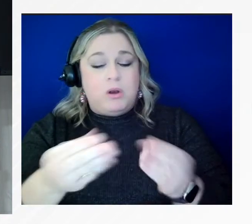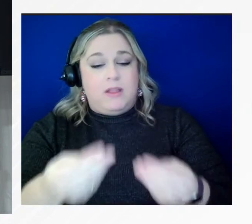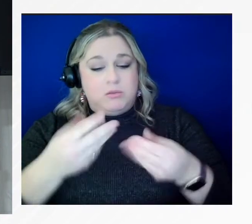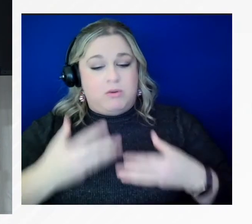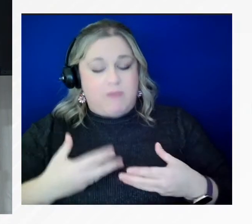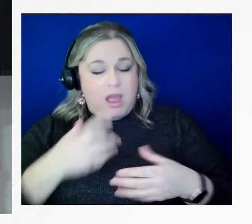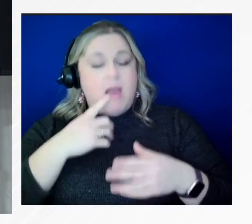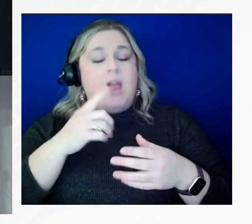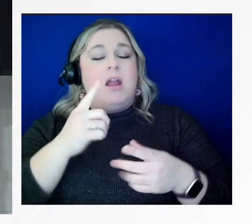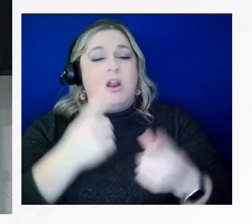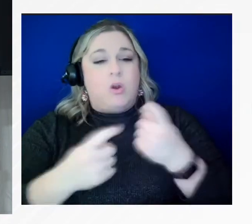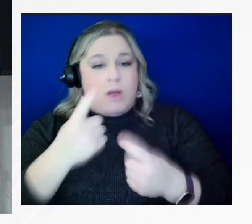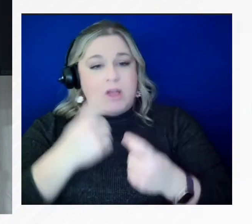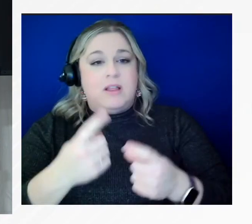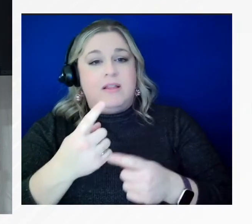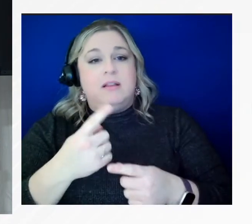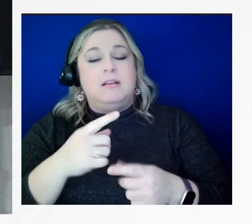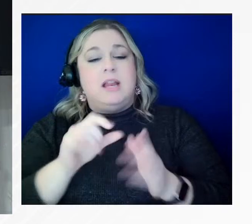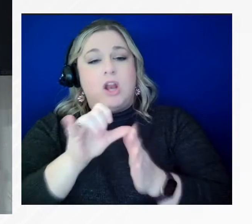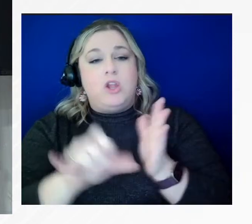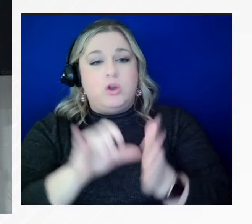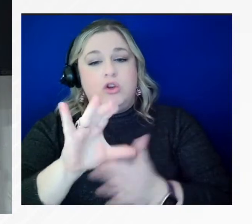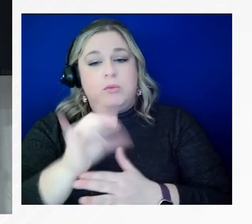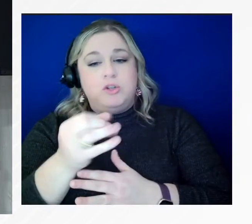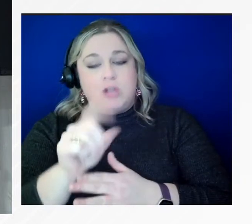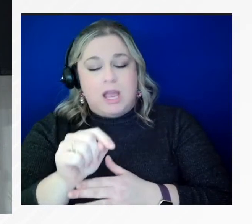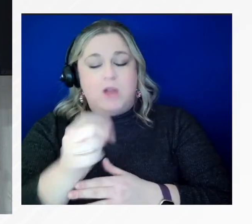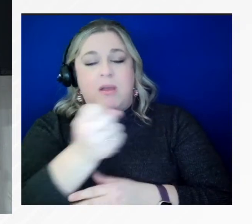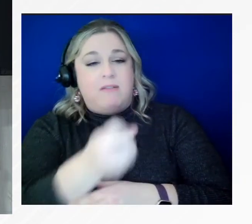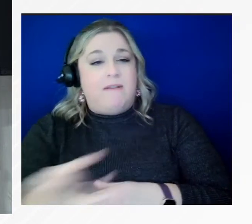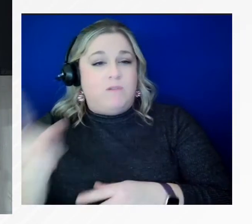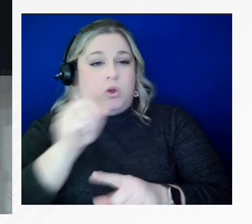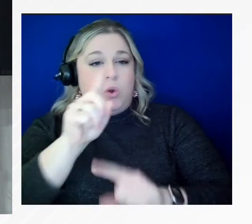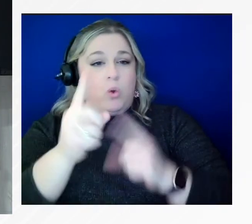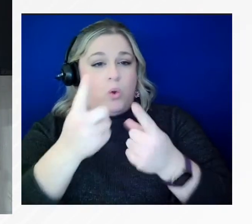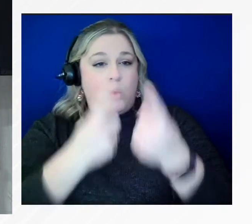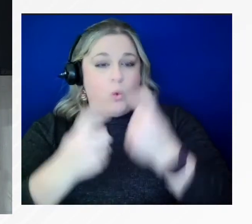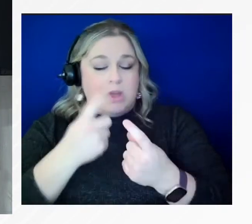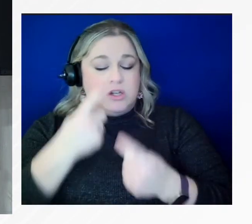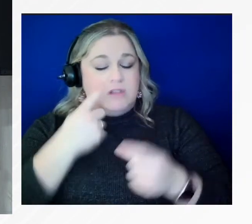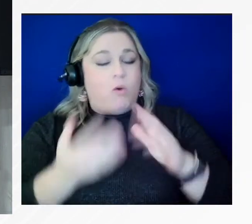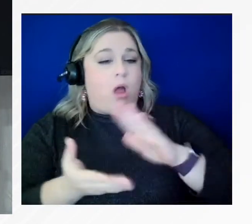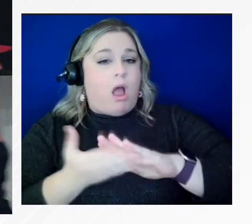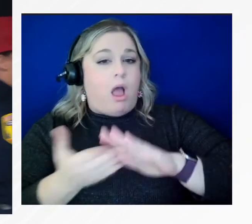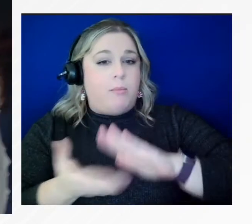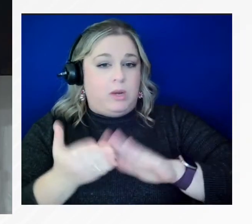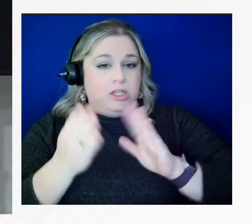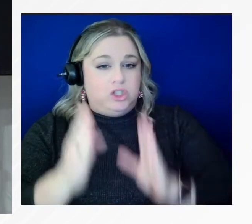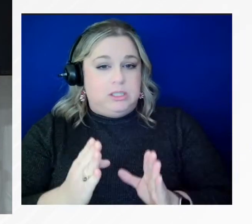our YouTube chat. It looks like we do have a few questions for operations.